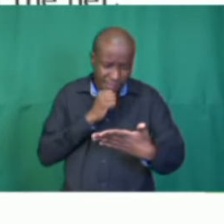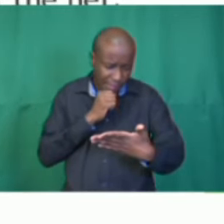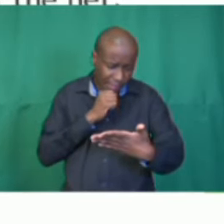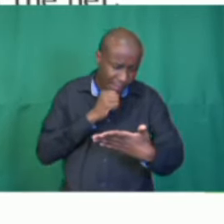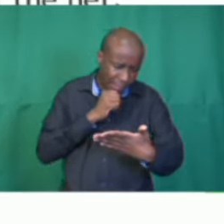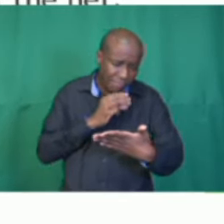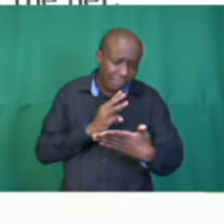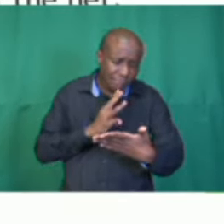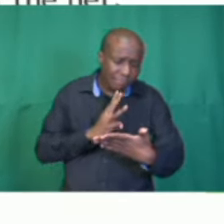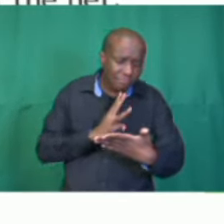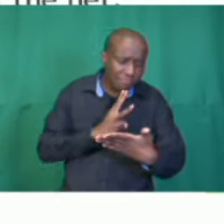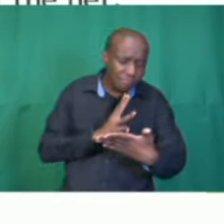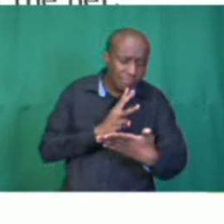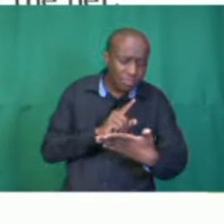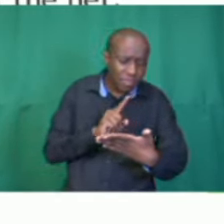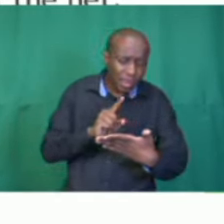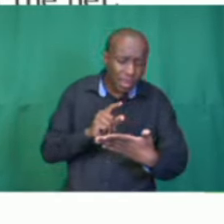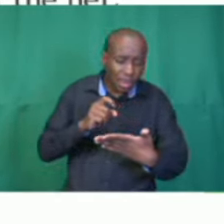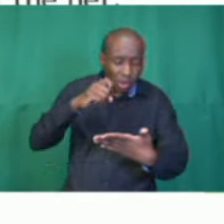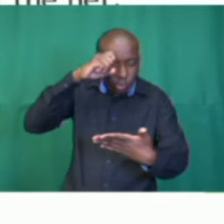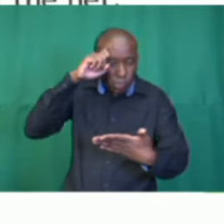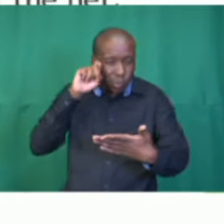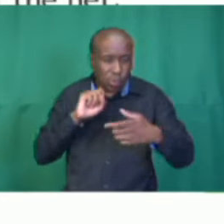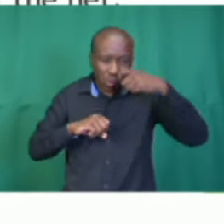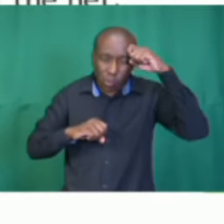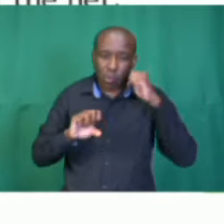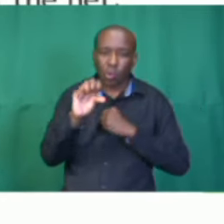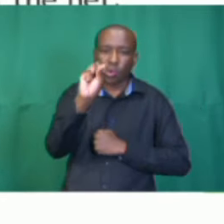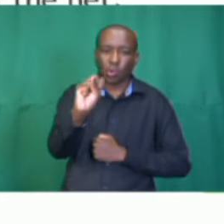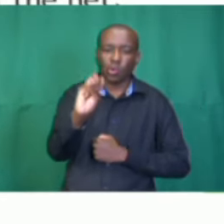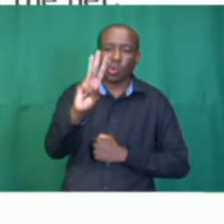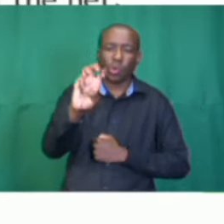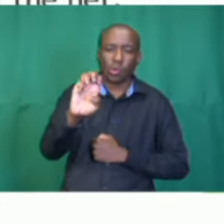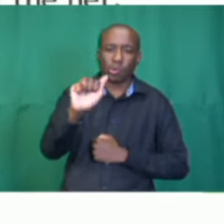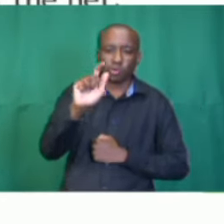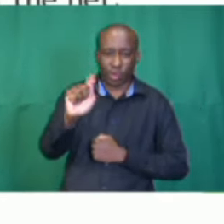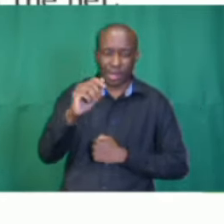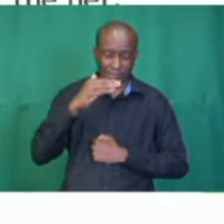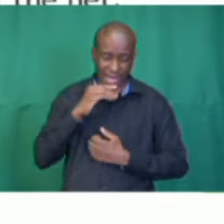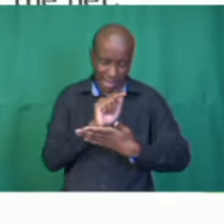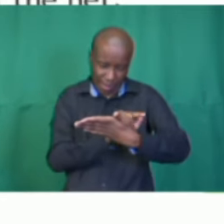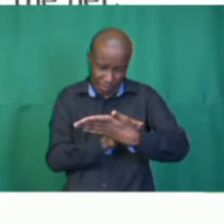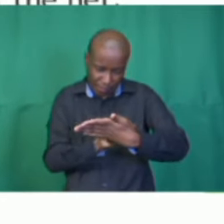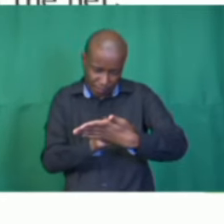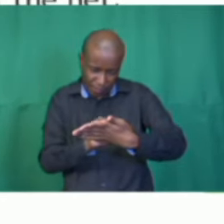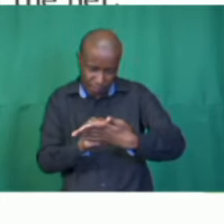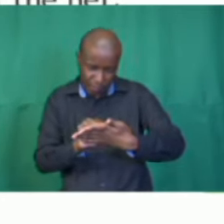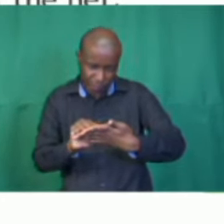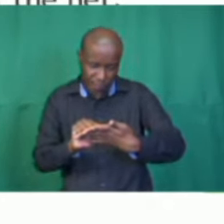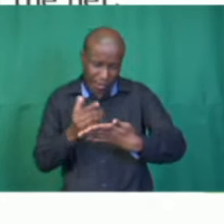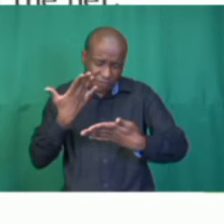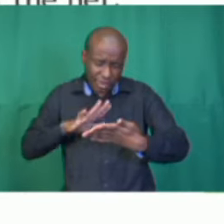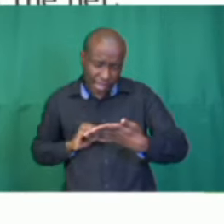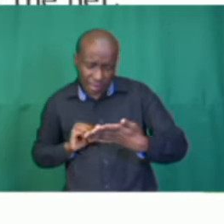this phrase, sweat ran down my face. In the same sentence, I am also going to